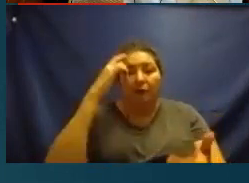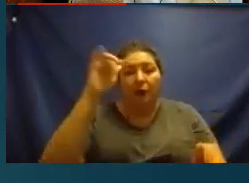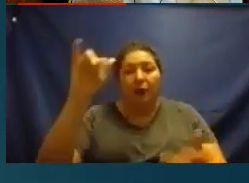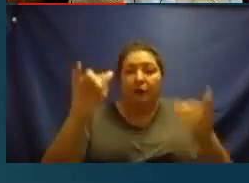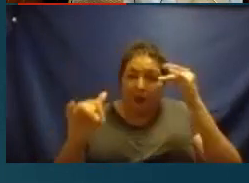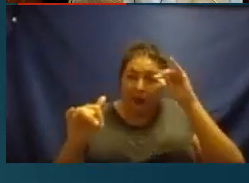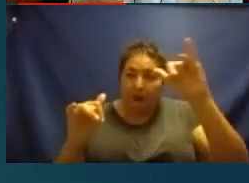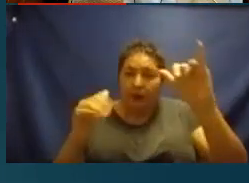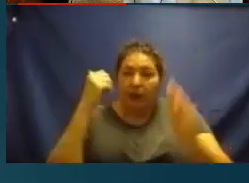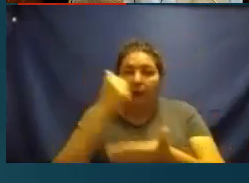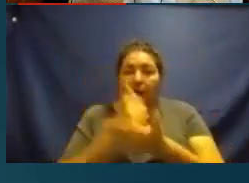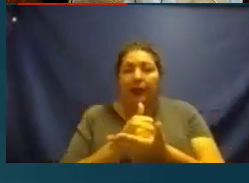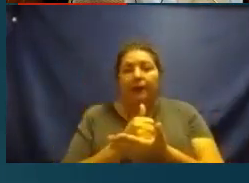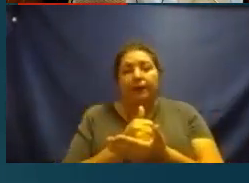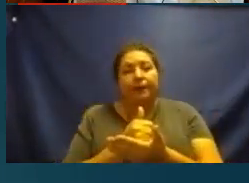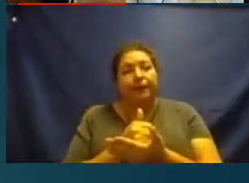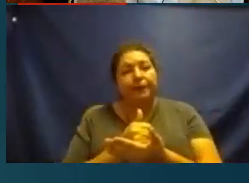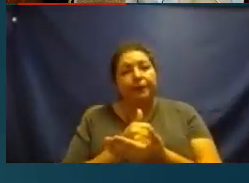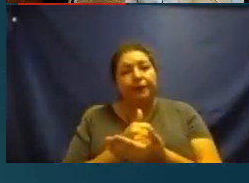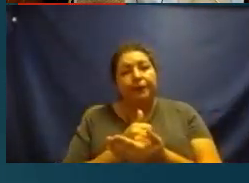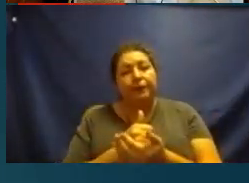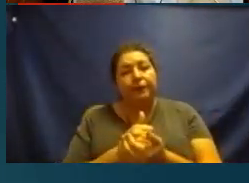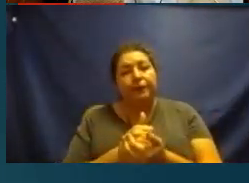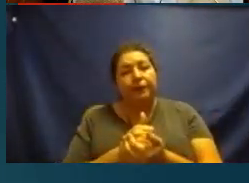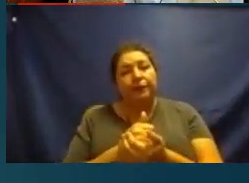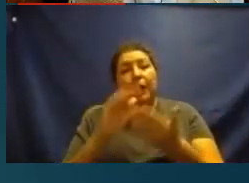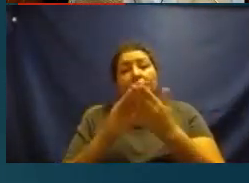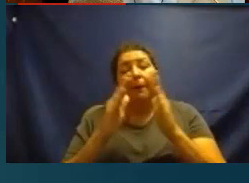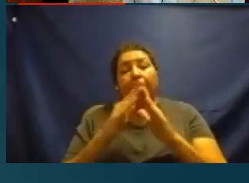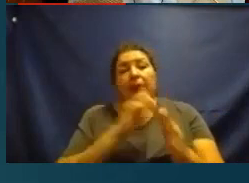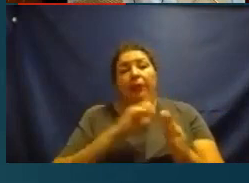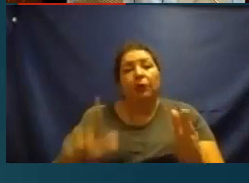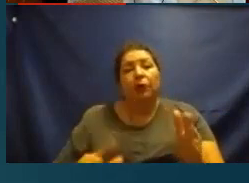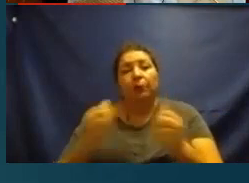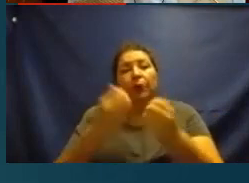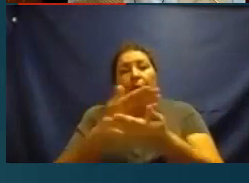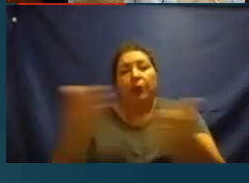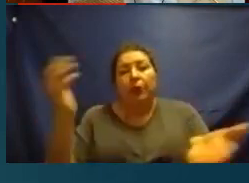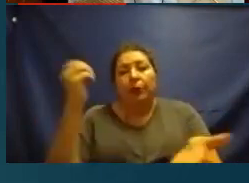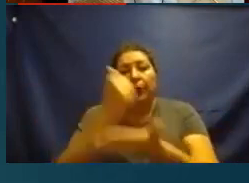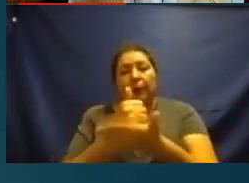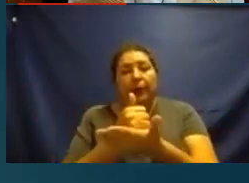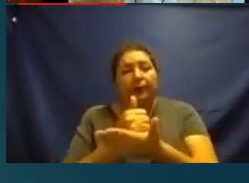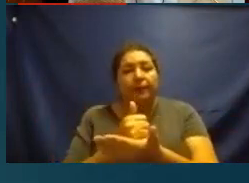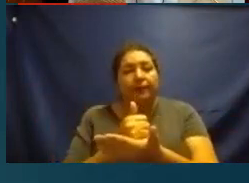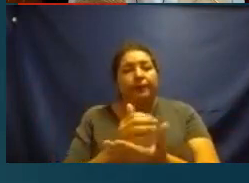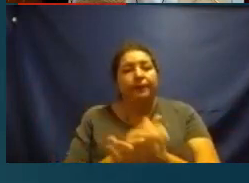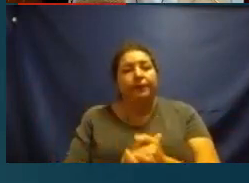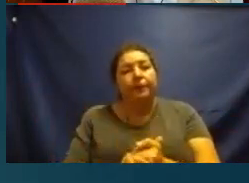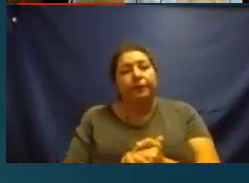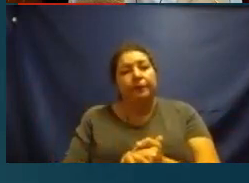ever. Amen. The peace of the Lord be with you.